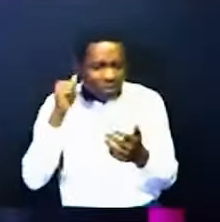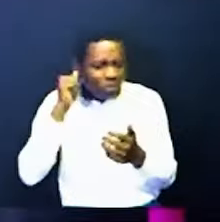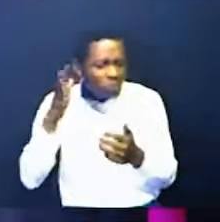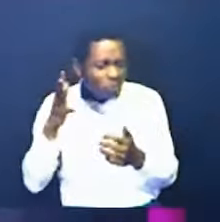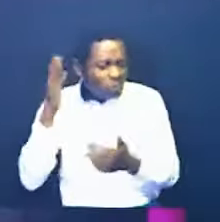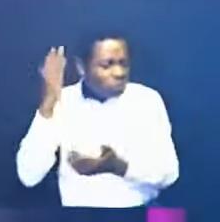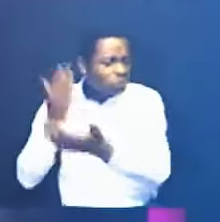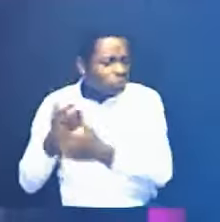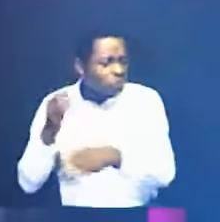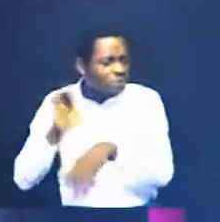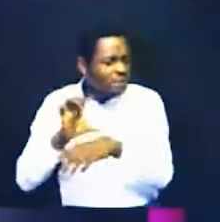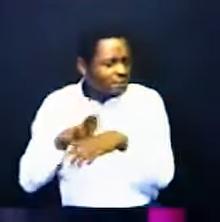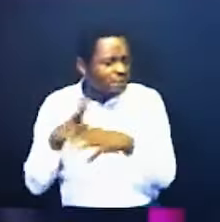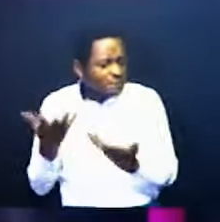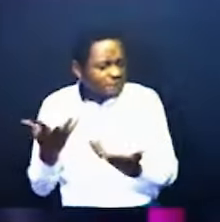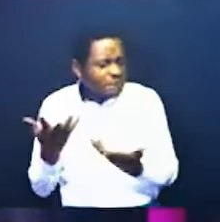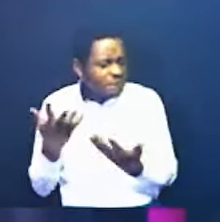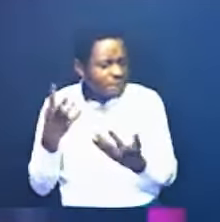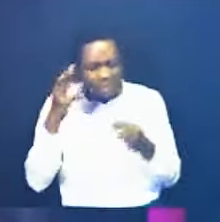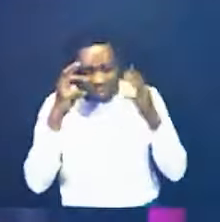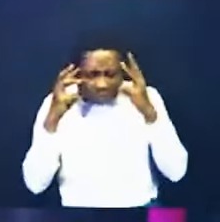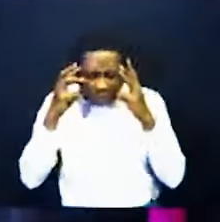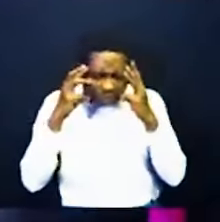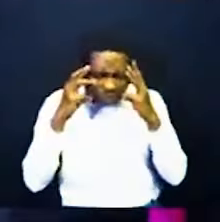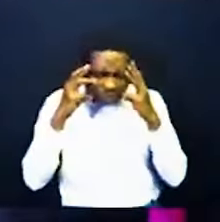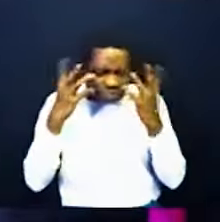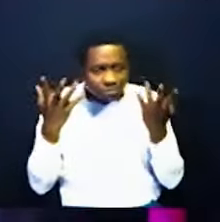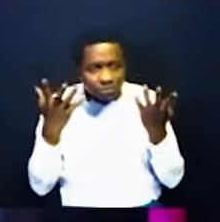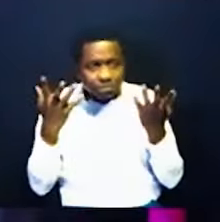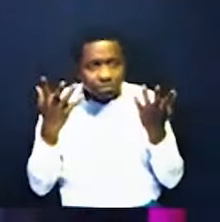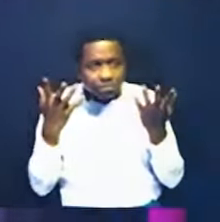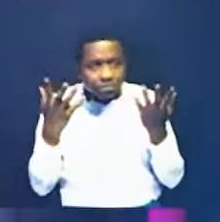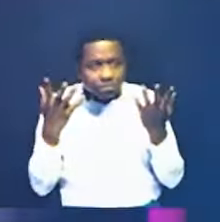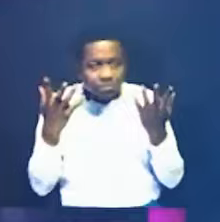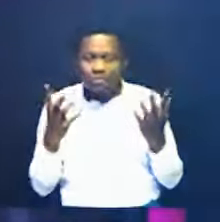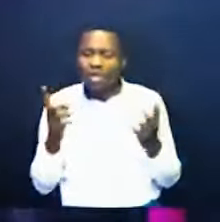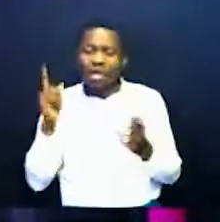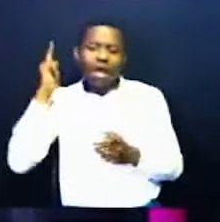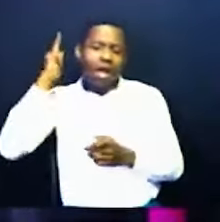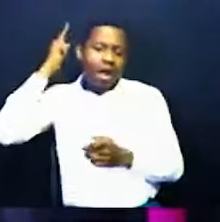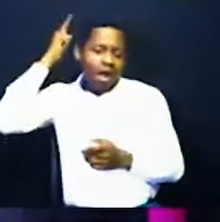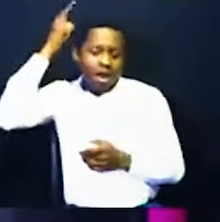anymore. But she surfaced.